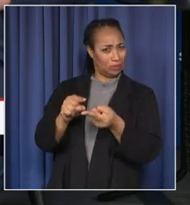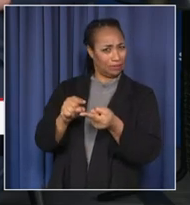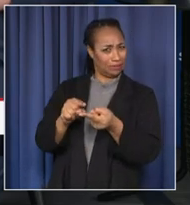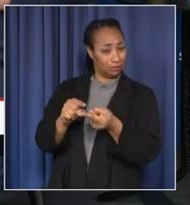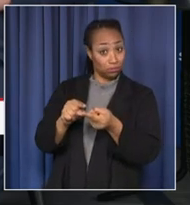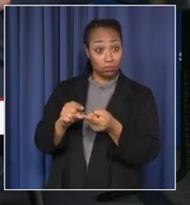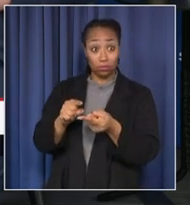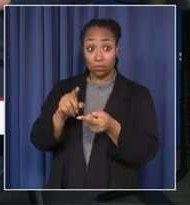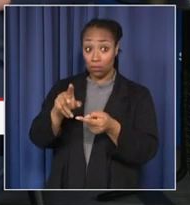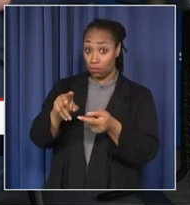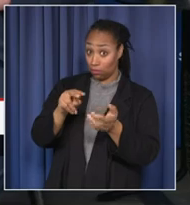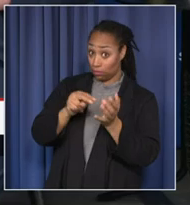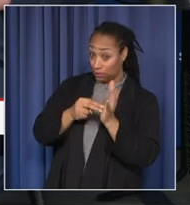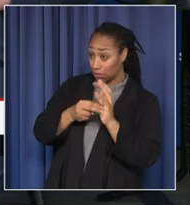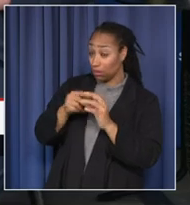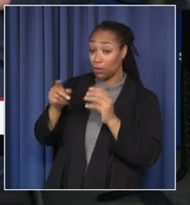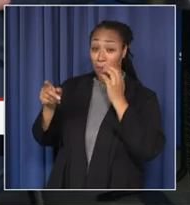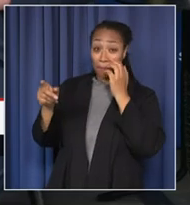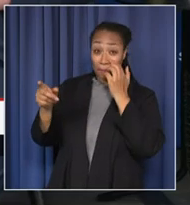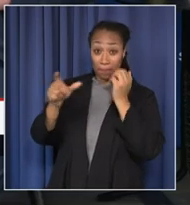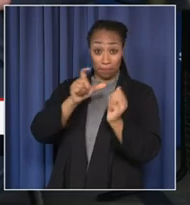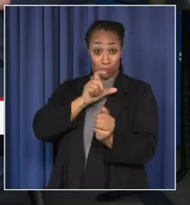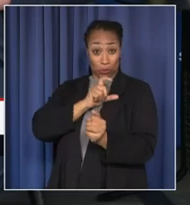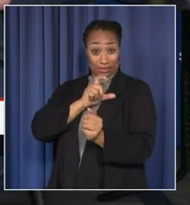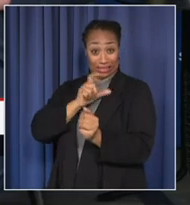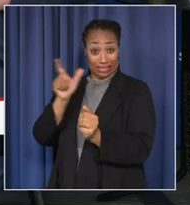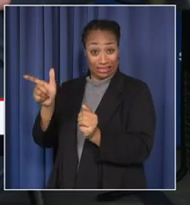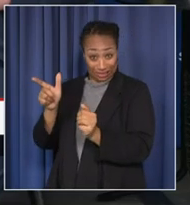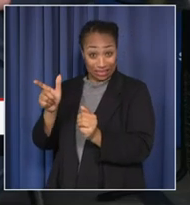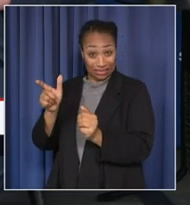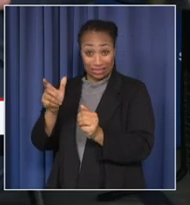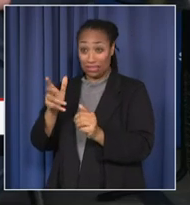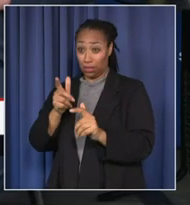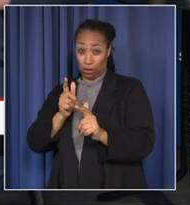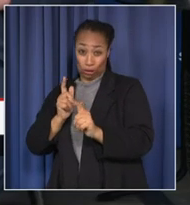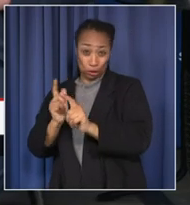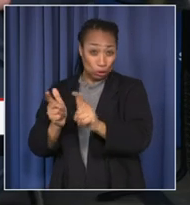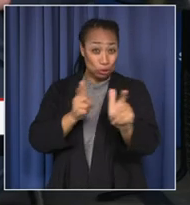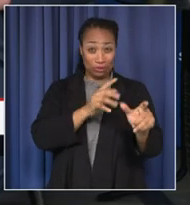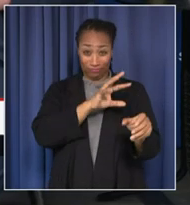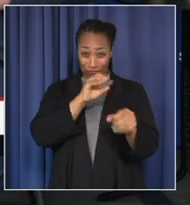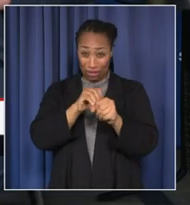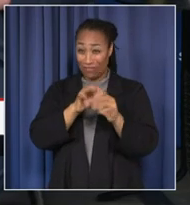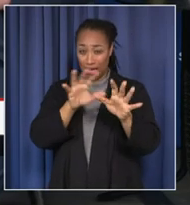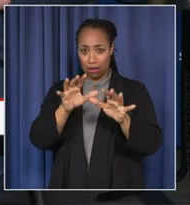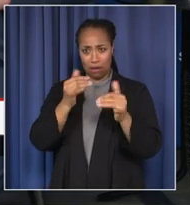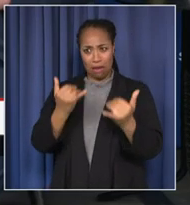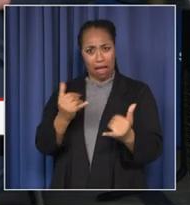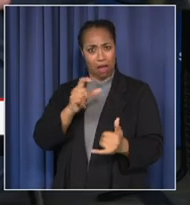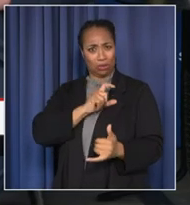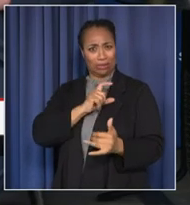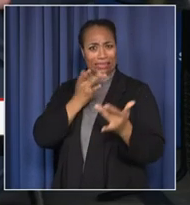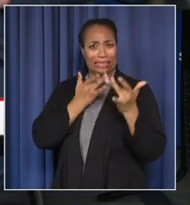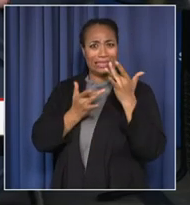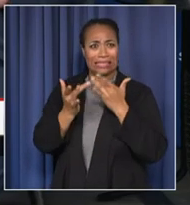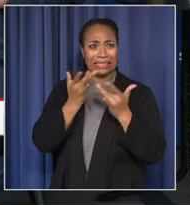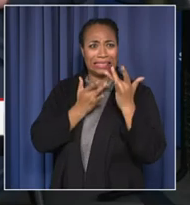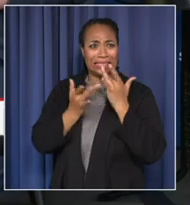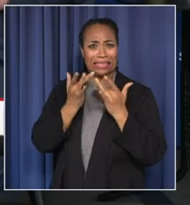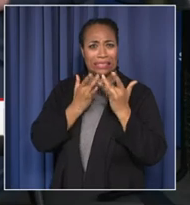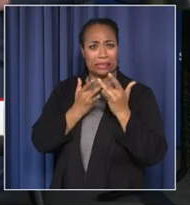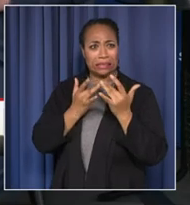efforts are you taking to recruit more officers in Washington, D.C., and how do you ensure that violent crime doesn't rise if the police ranks continue to